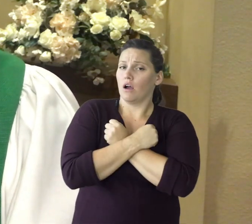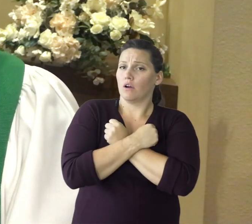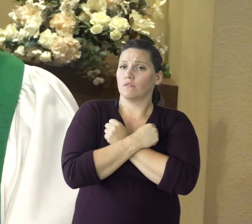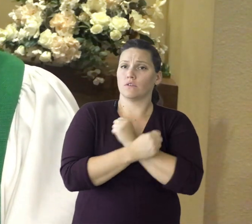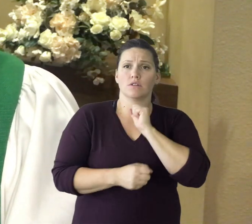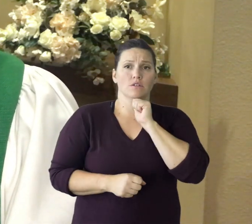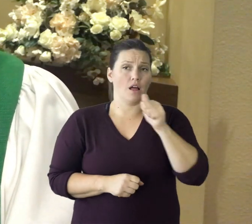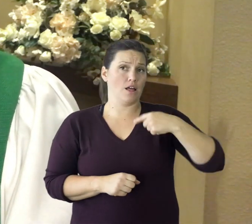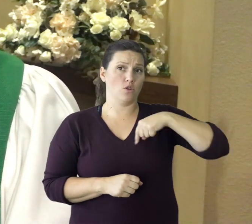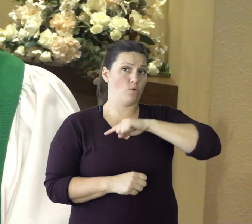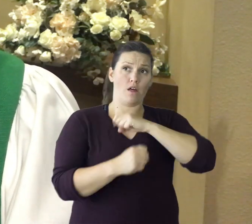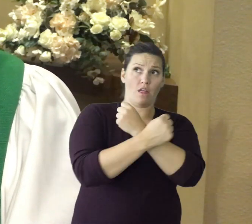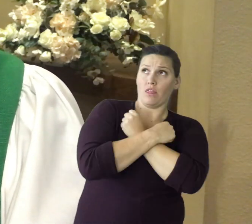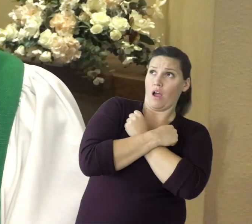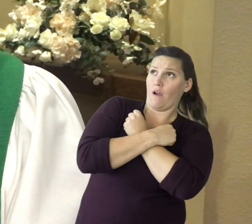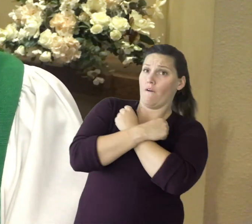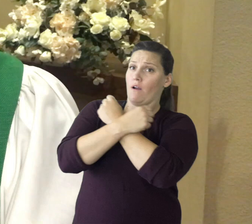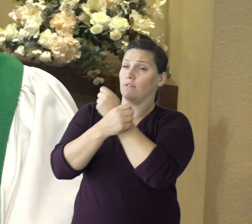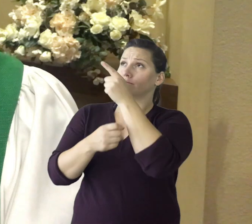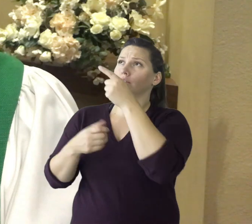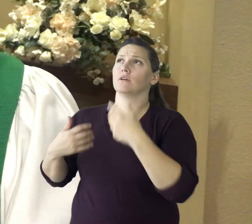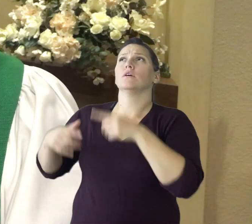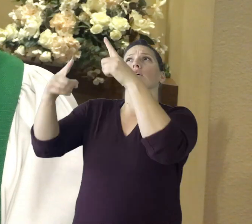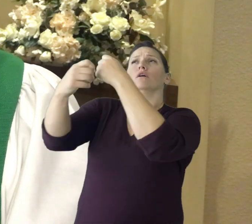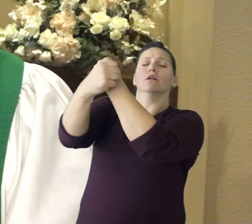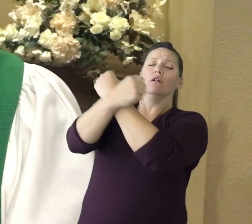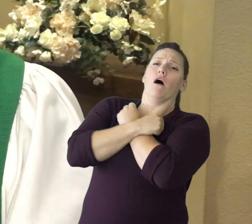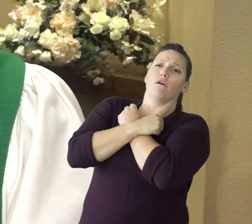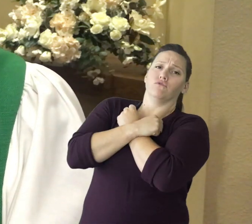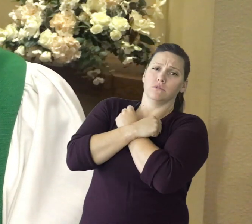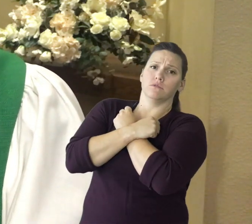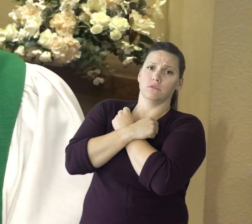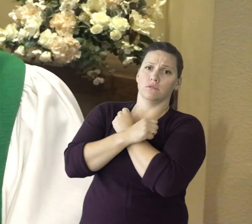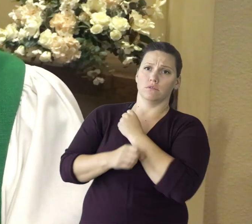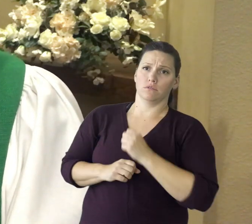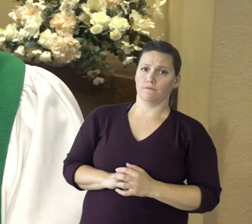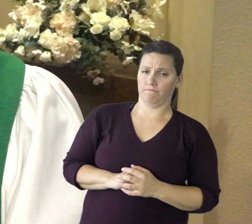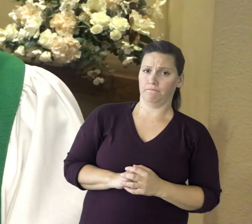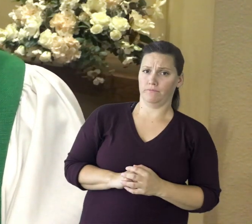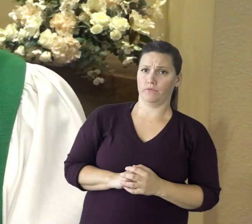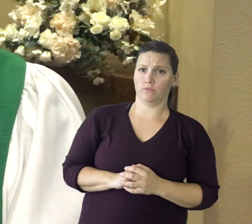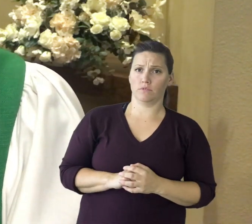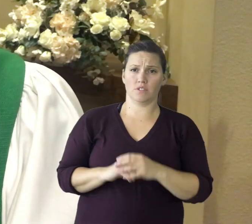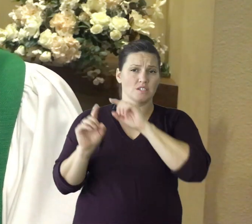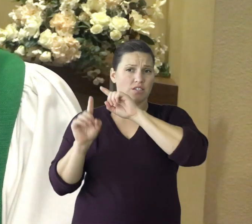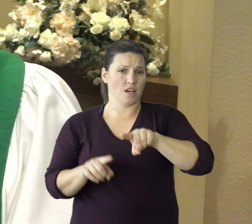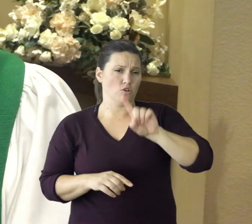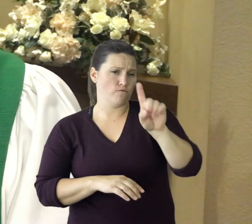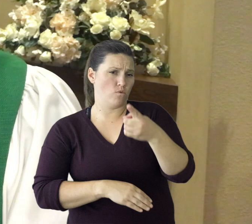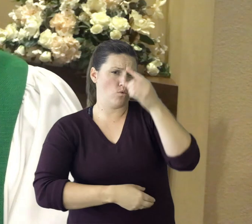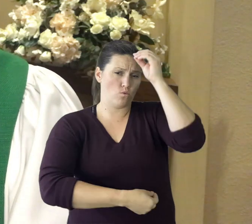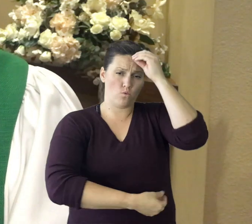love of God. Not that we love God, but that he loved us and